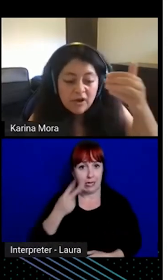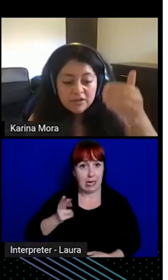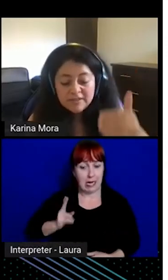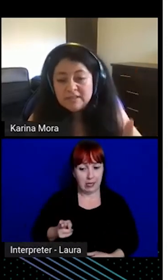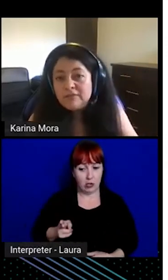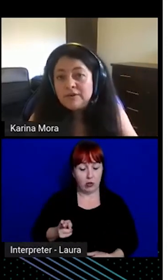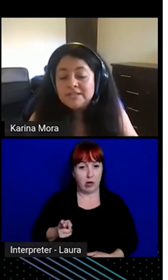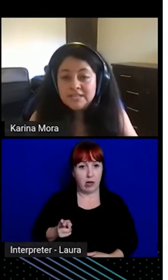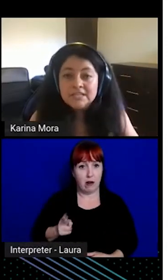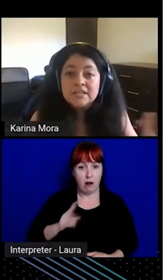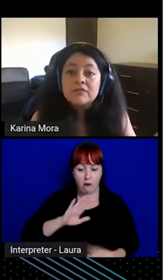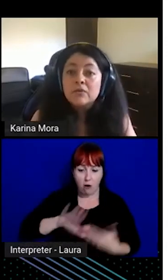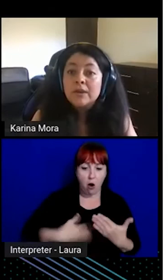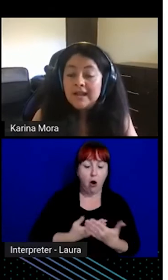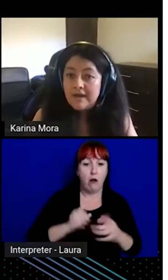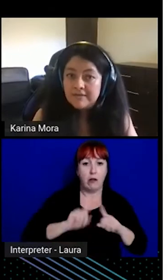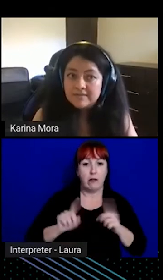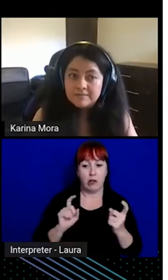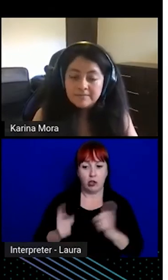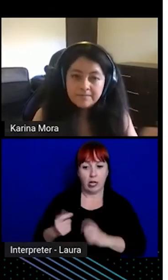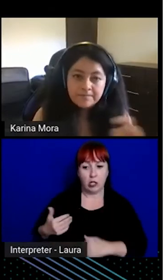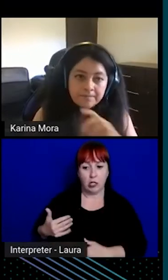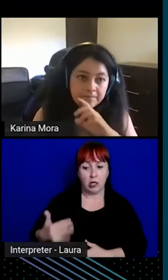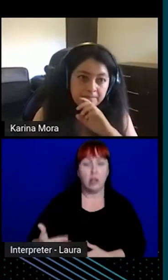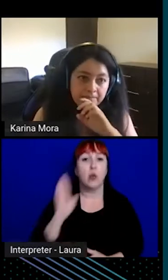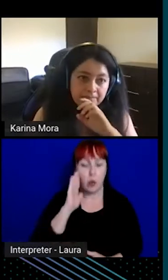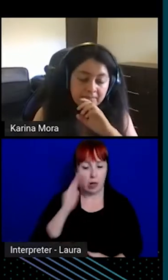of all of the different changes, you will have it.